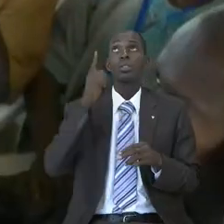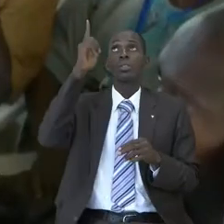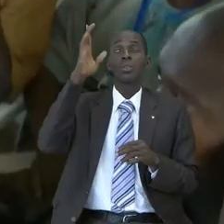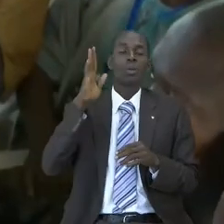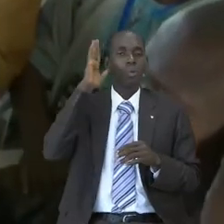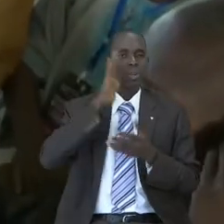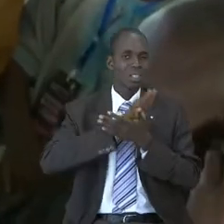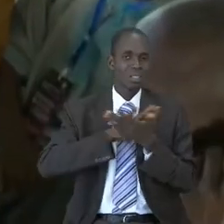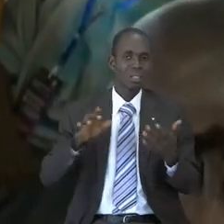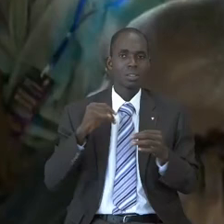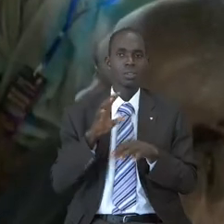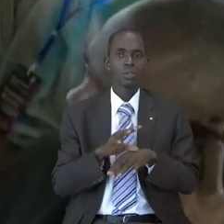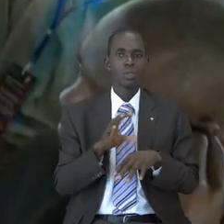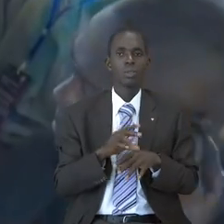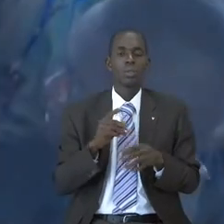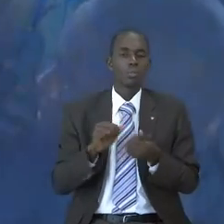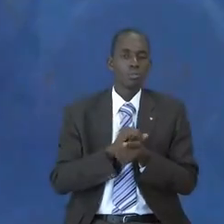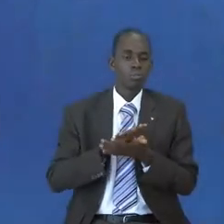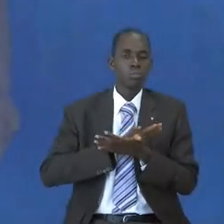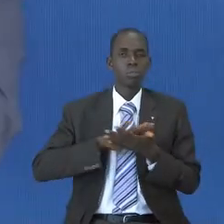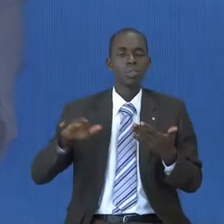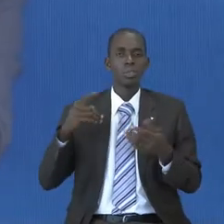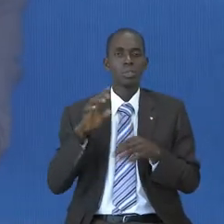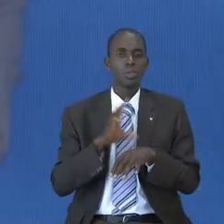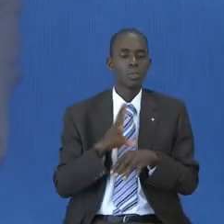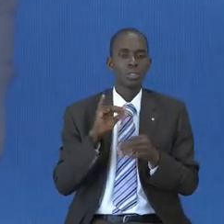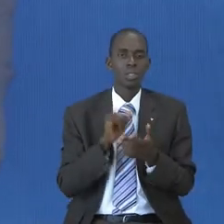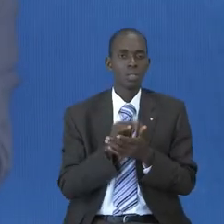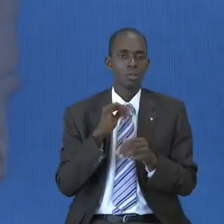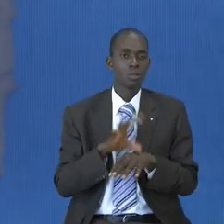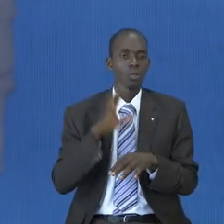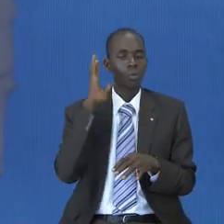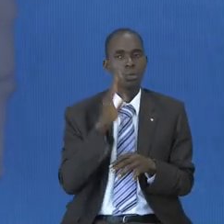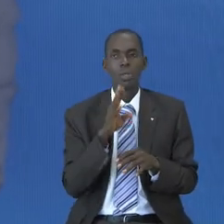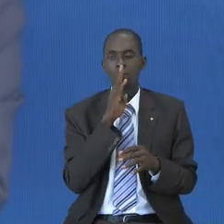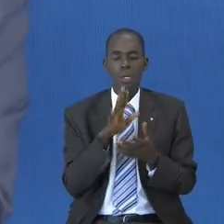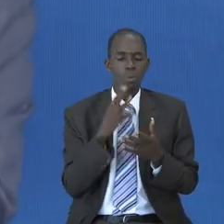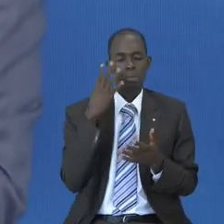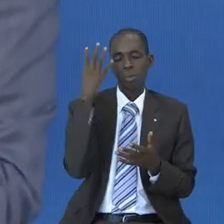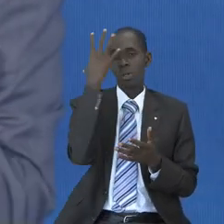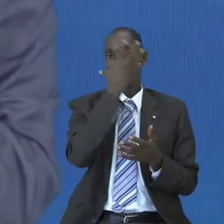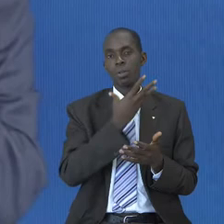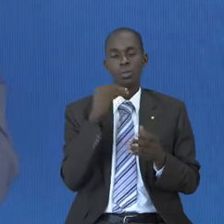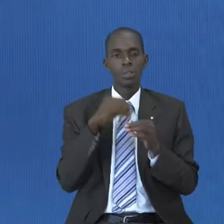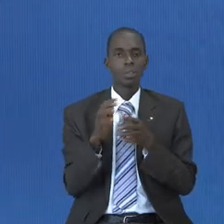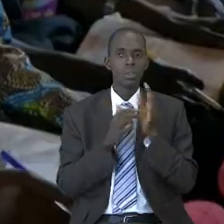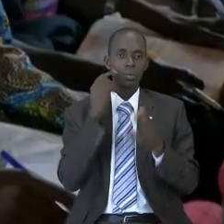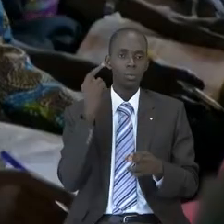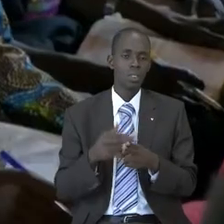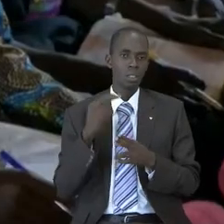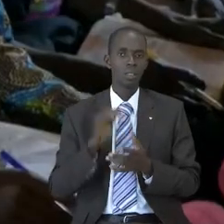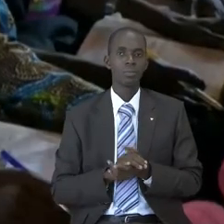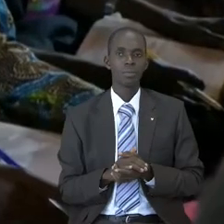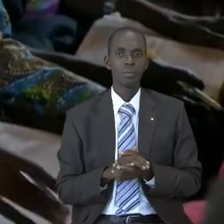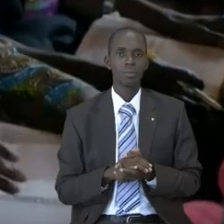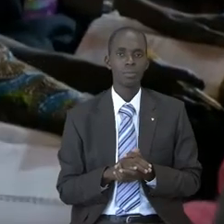church, purge and purify the church, that the church will be glorious in Jesus' name.